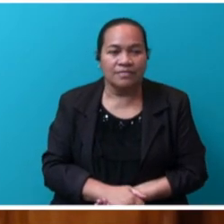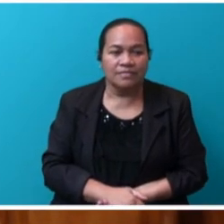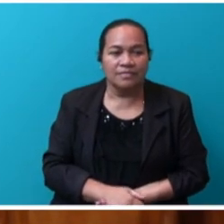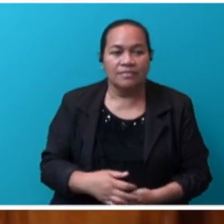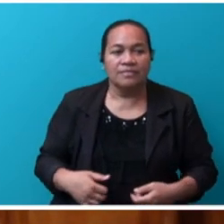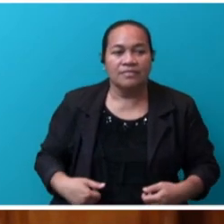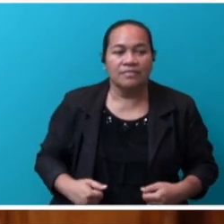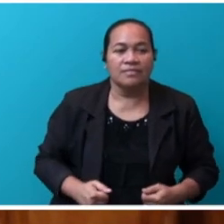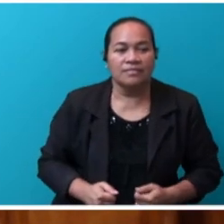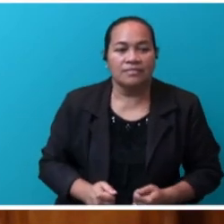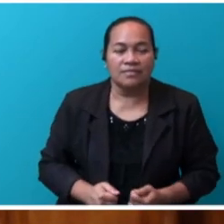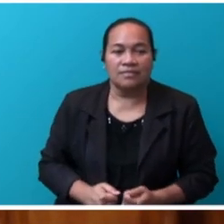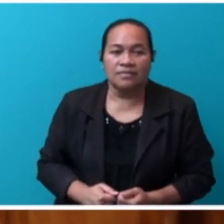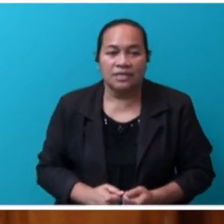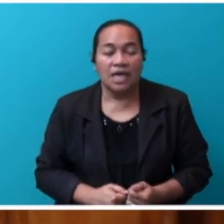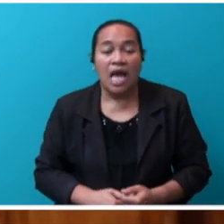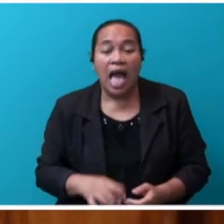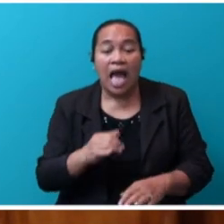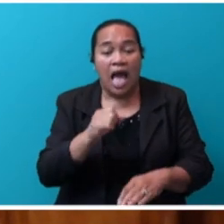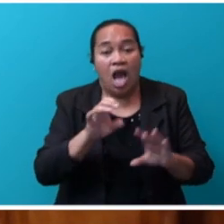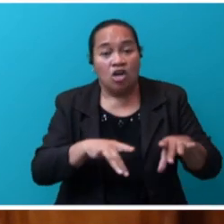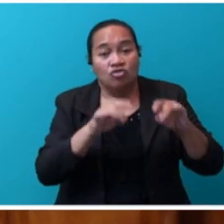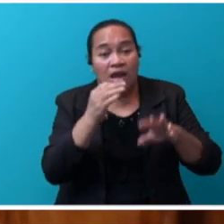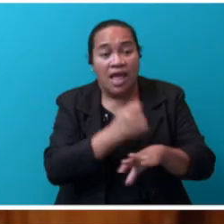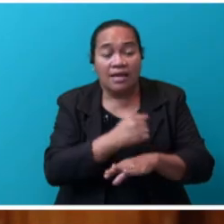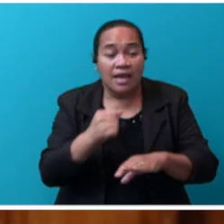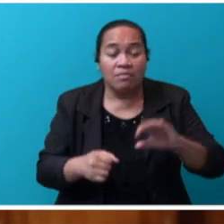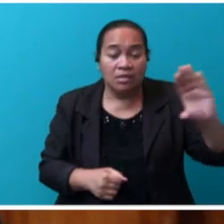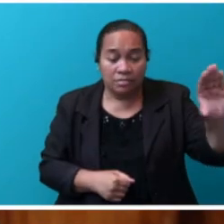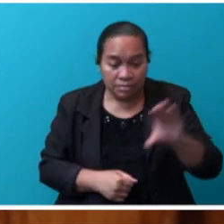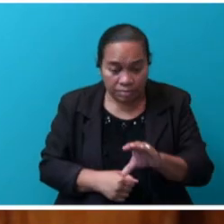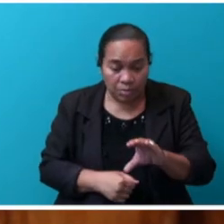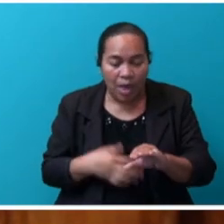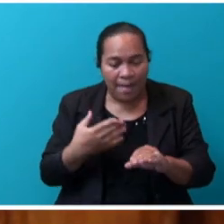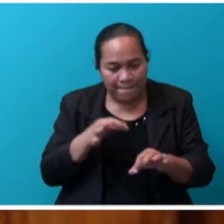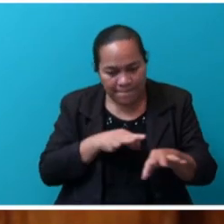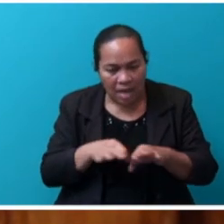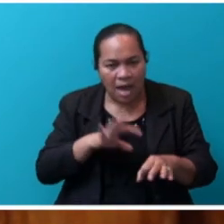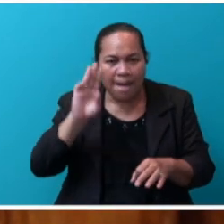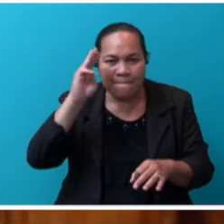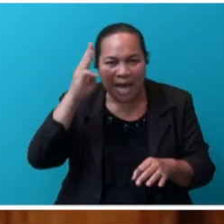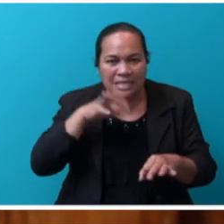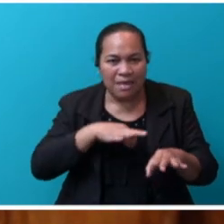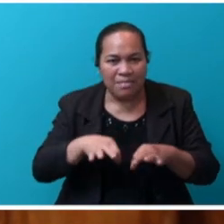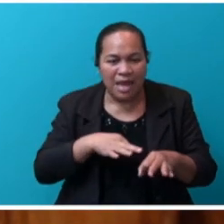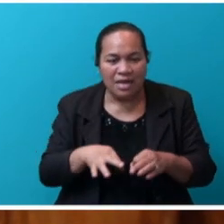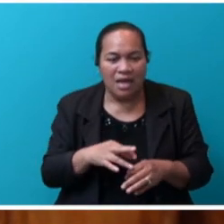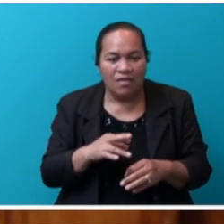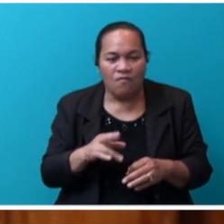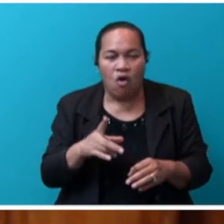And with the support from the Australian government, we are formulating an infrastructure master plan for a new national referral